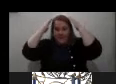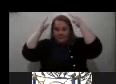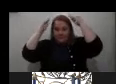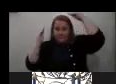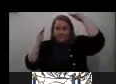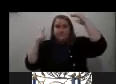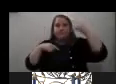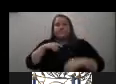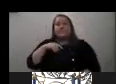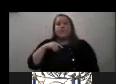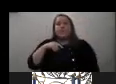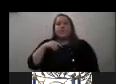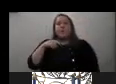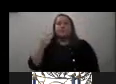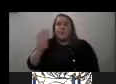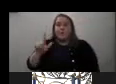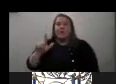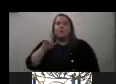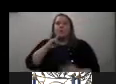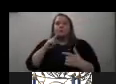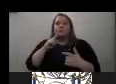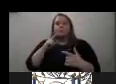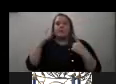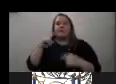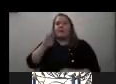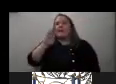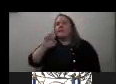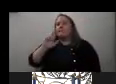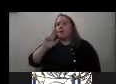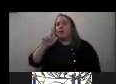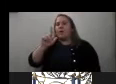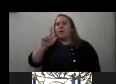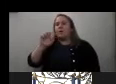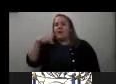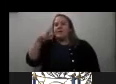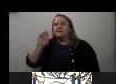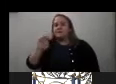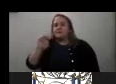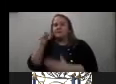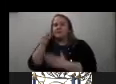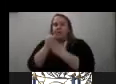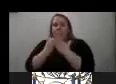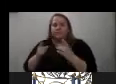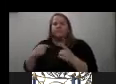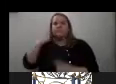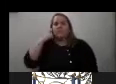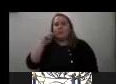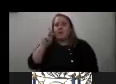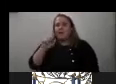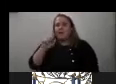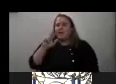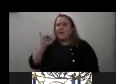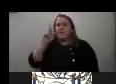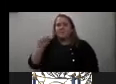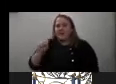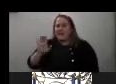Gypsy Rose Lee was a famous burlesque artist and just thought that Karinska's designs enhanced her